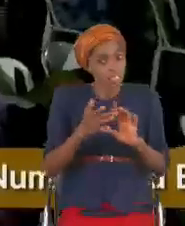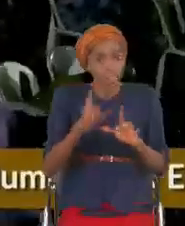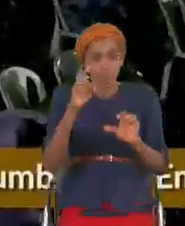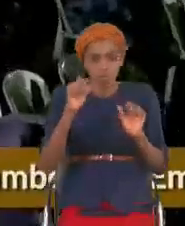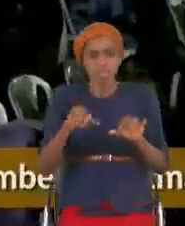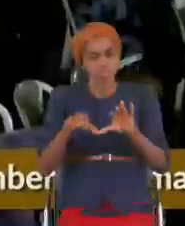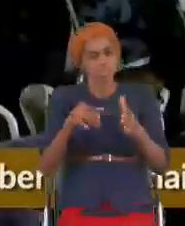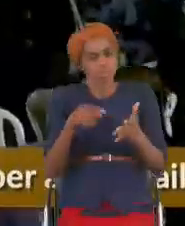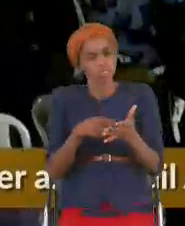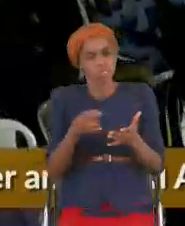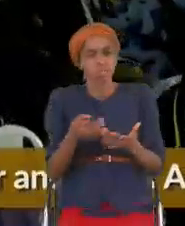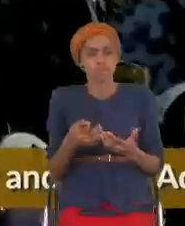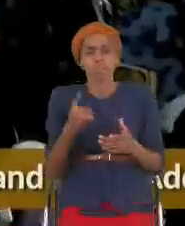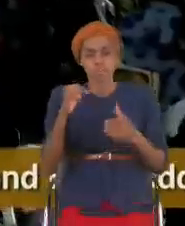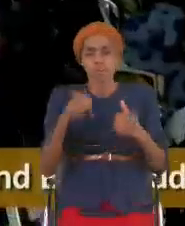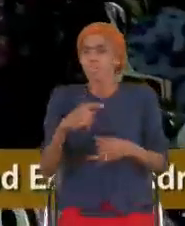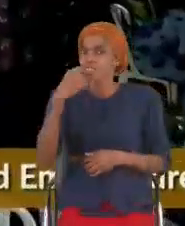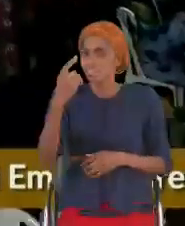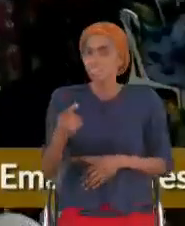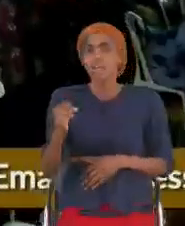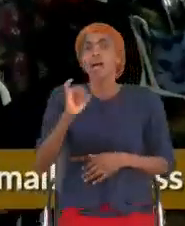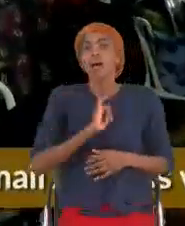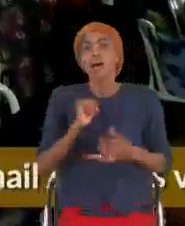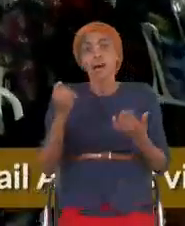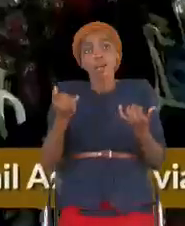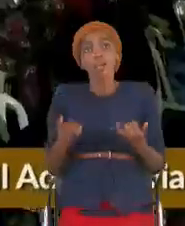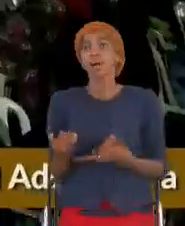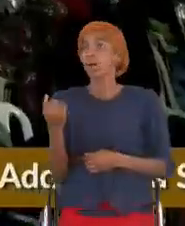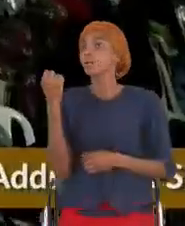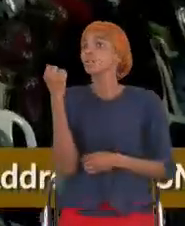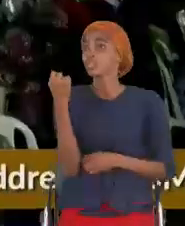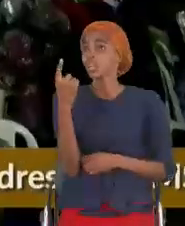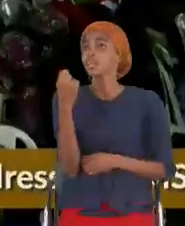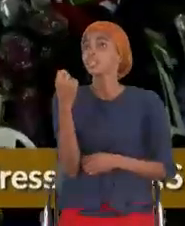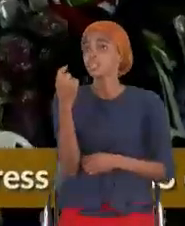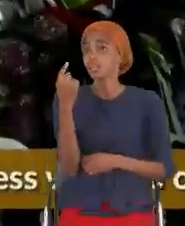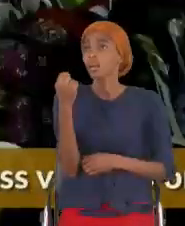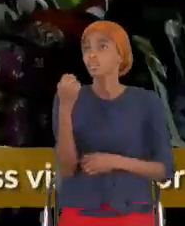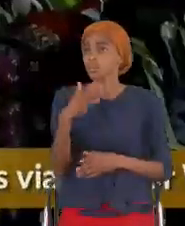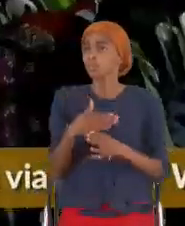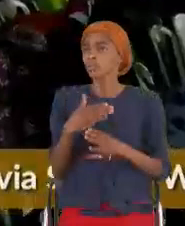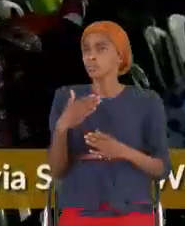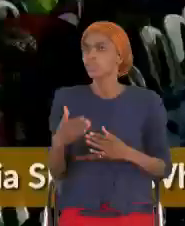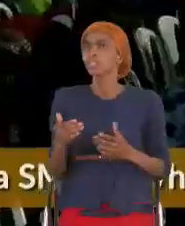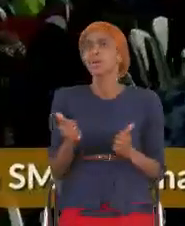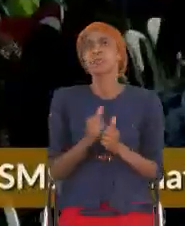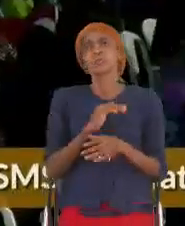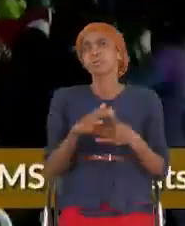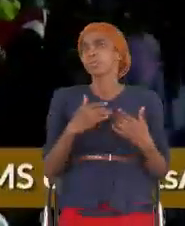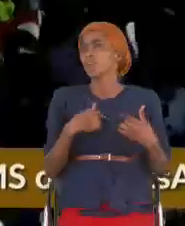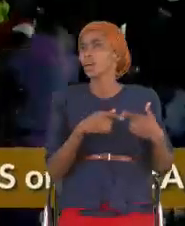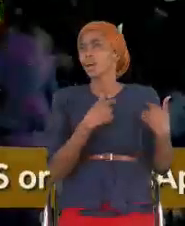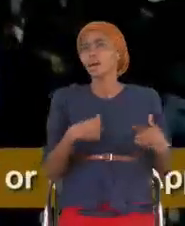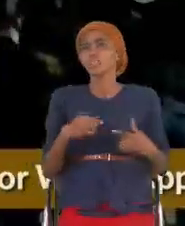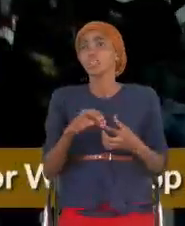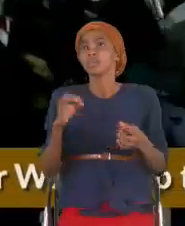do this too. And you can say, I now understand and wholeheartedly, spirit, soul, and body, I